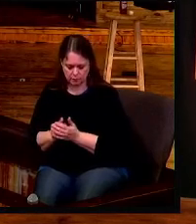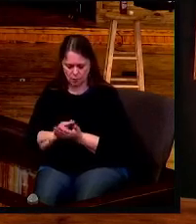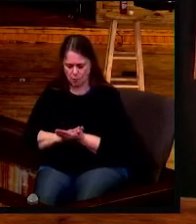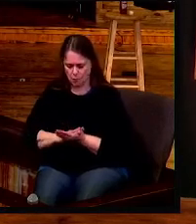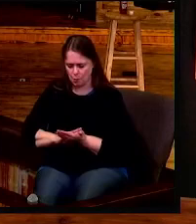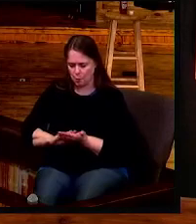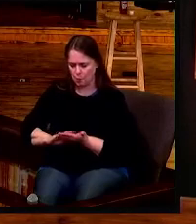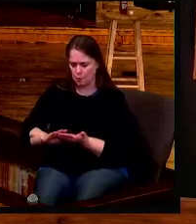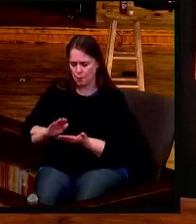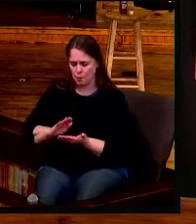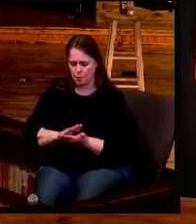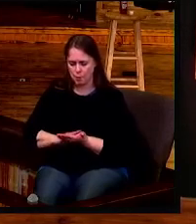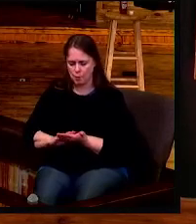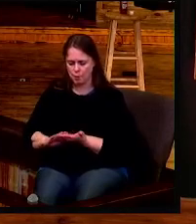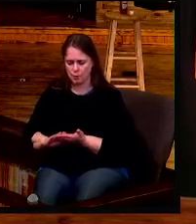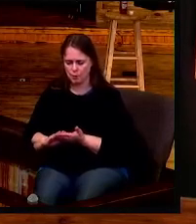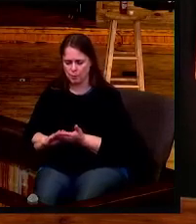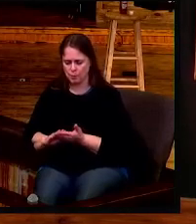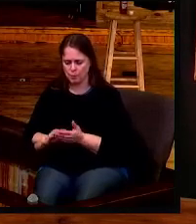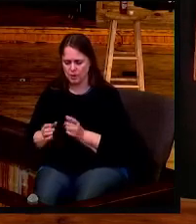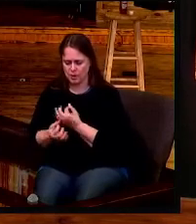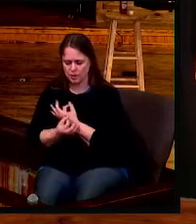clean of sins.